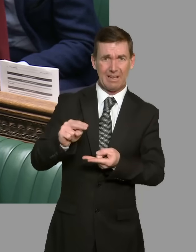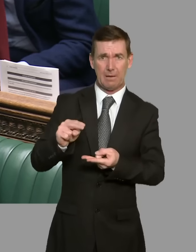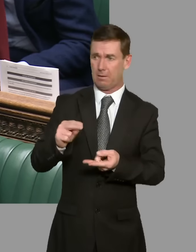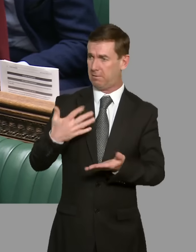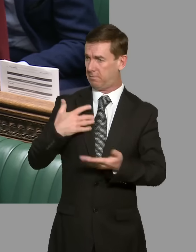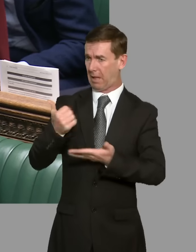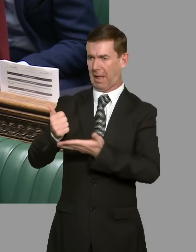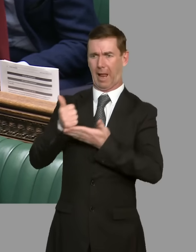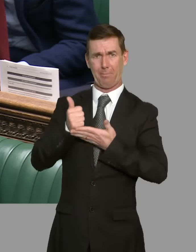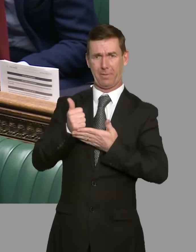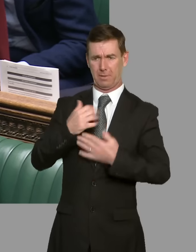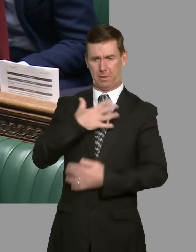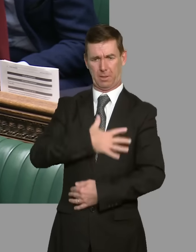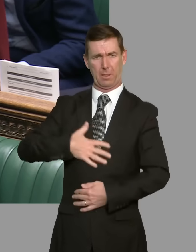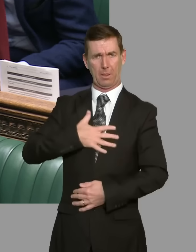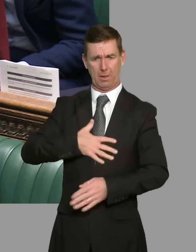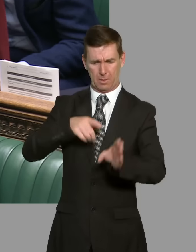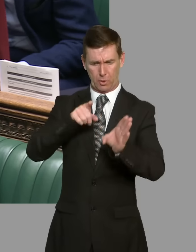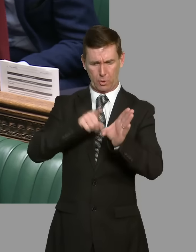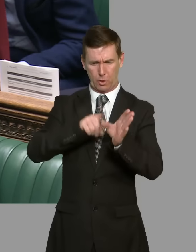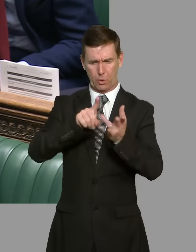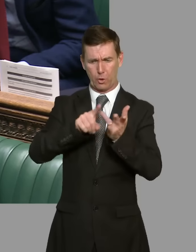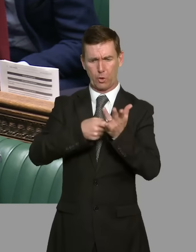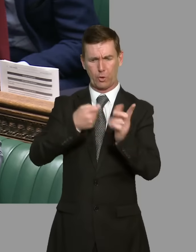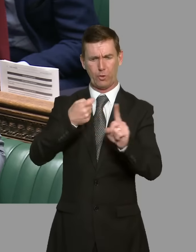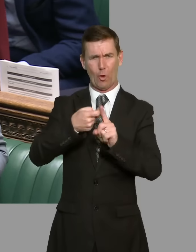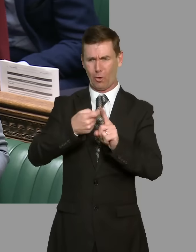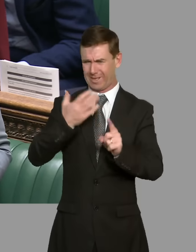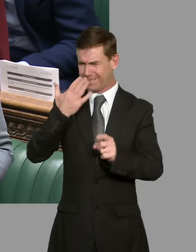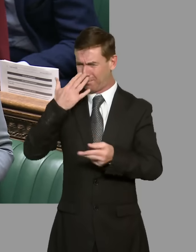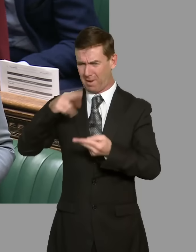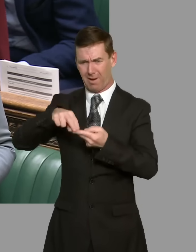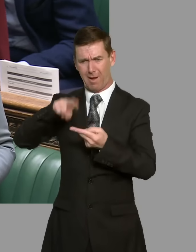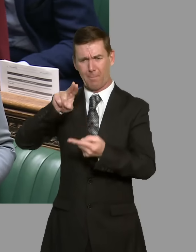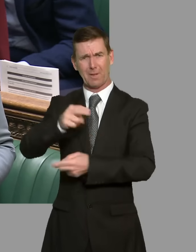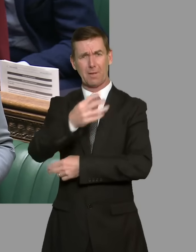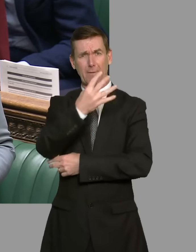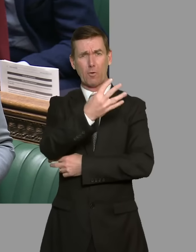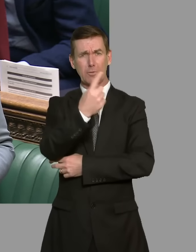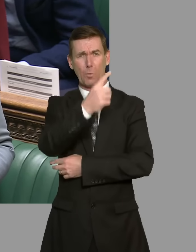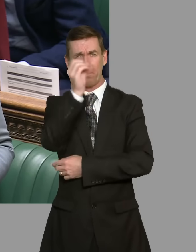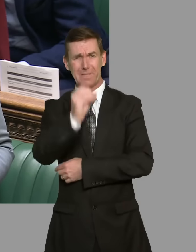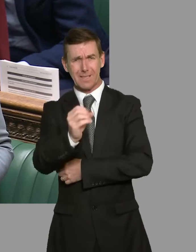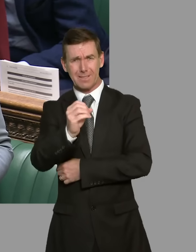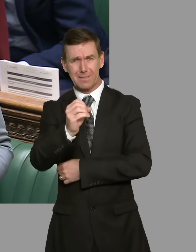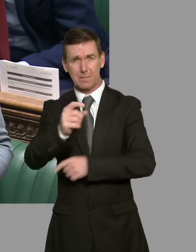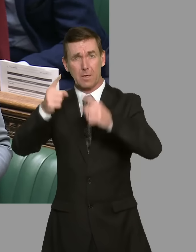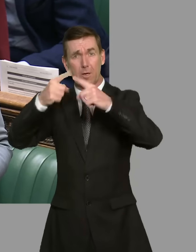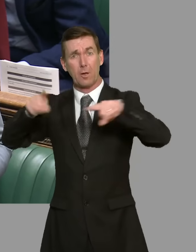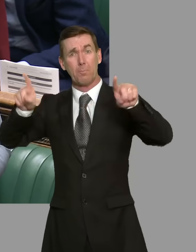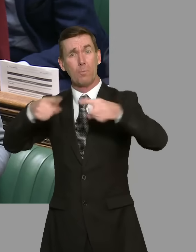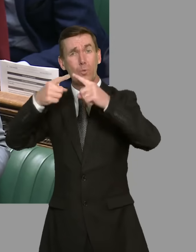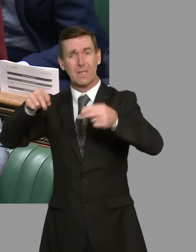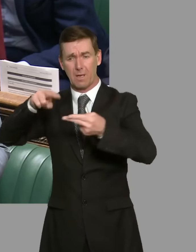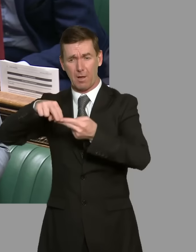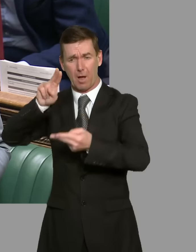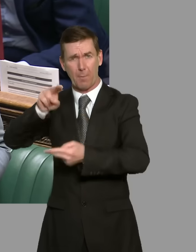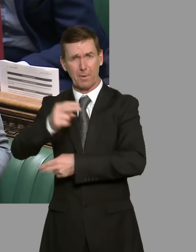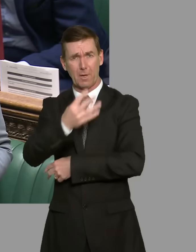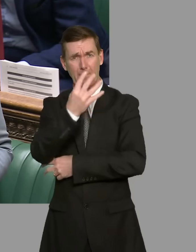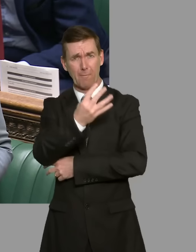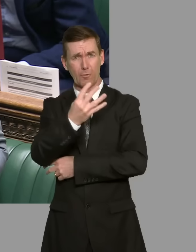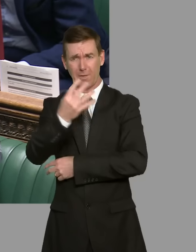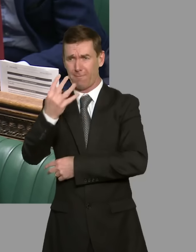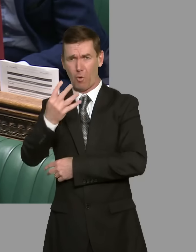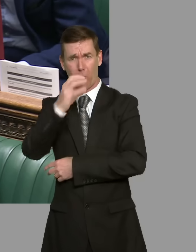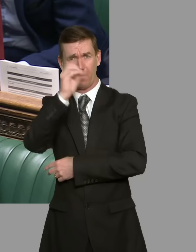of 41%, a music venue 44.4%, and many independent shops increases around